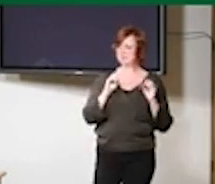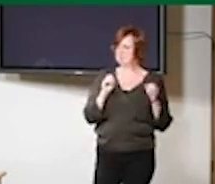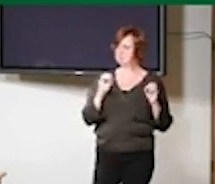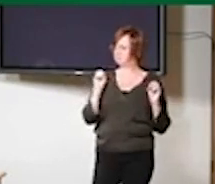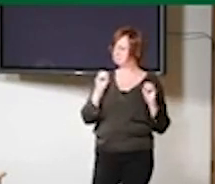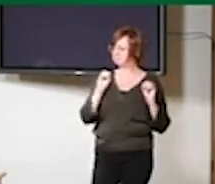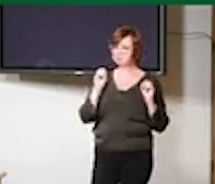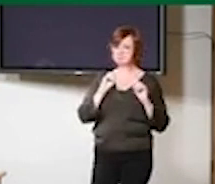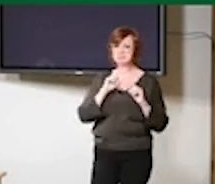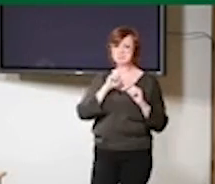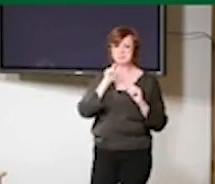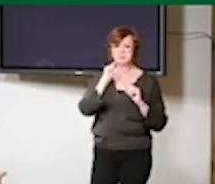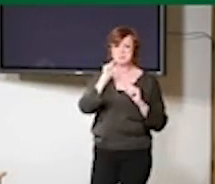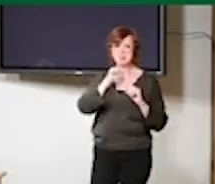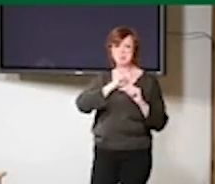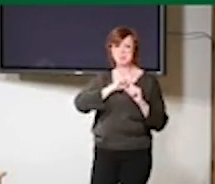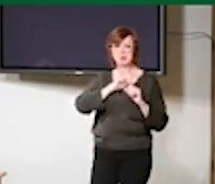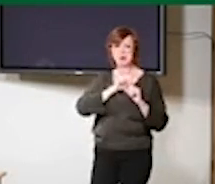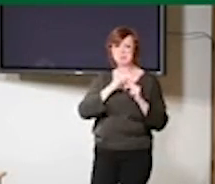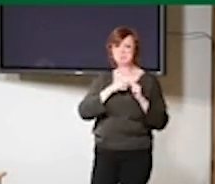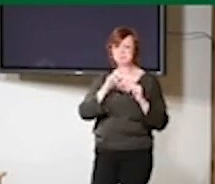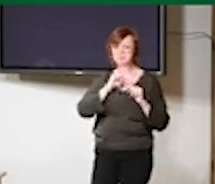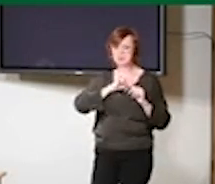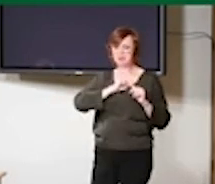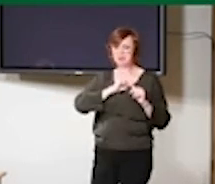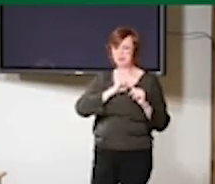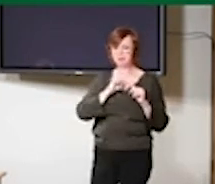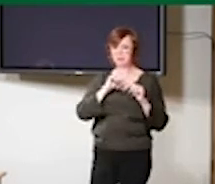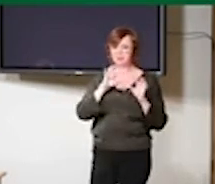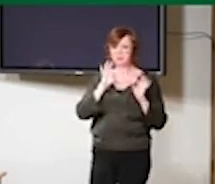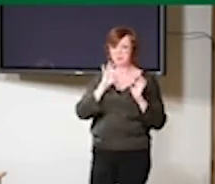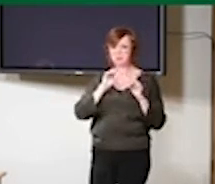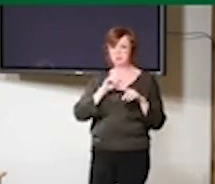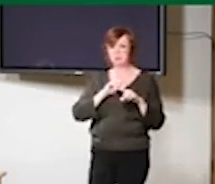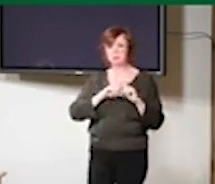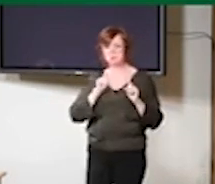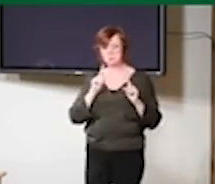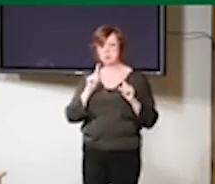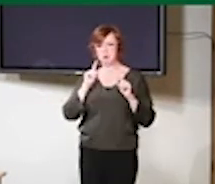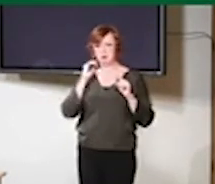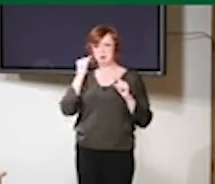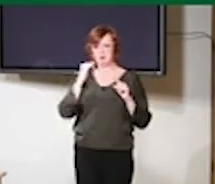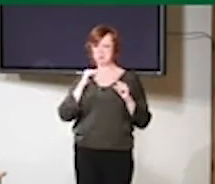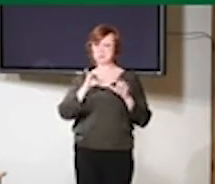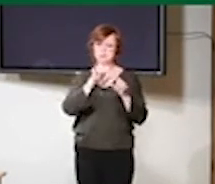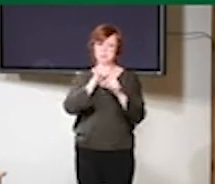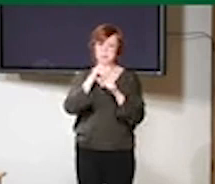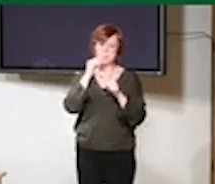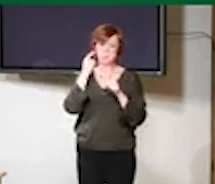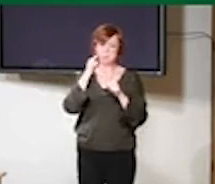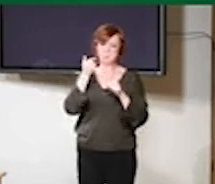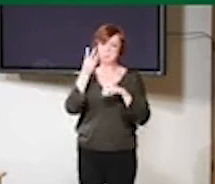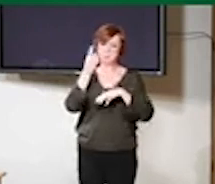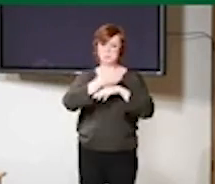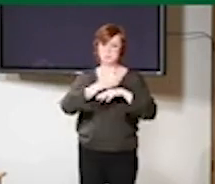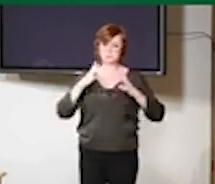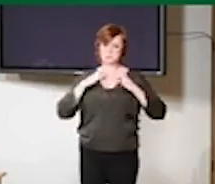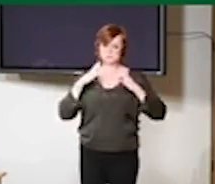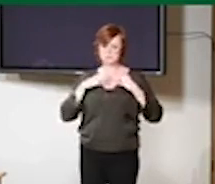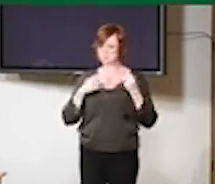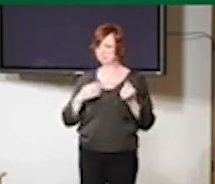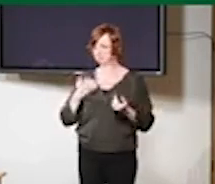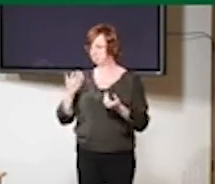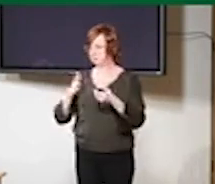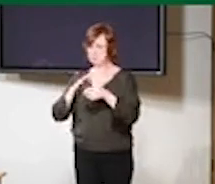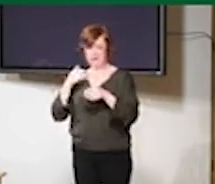where by staying home you prevent transmission of another viral illness. But if it's COVID-19 and it's too mild to become significant to require